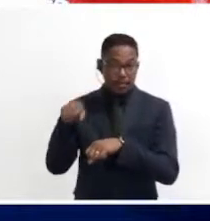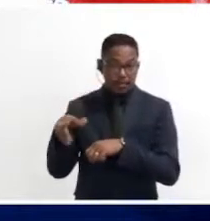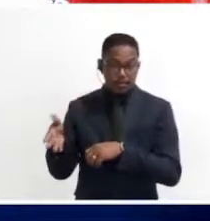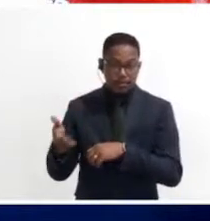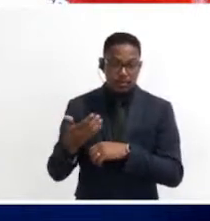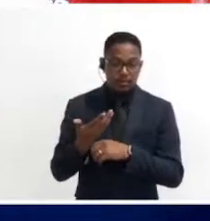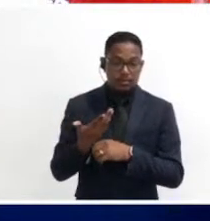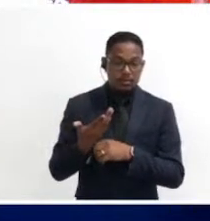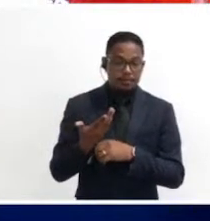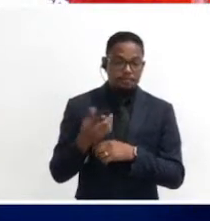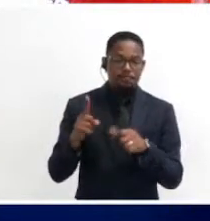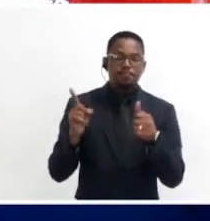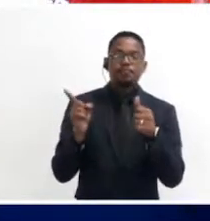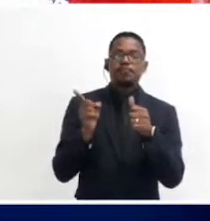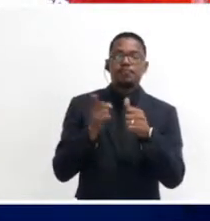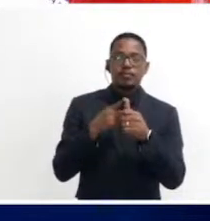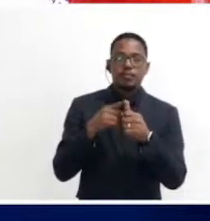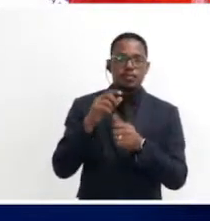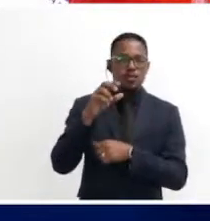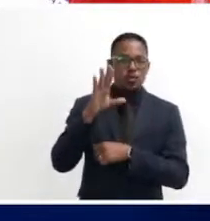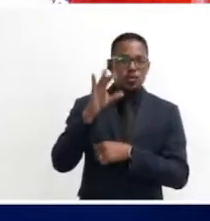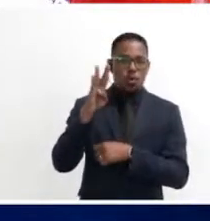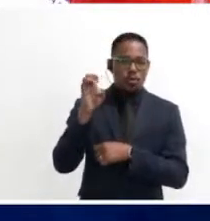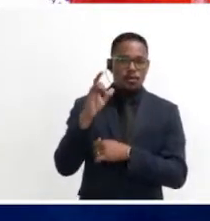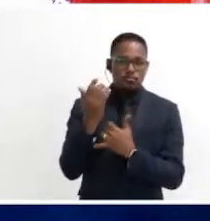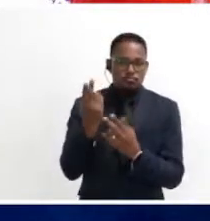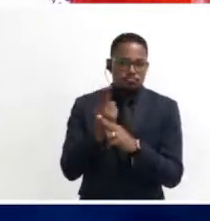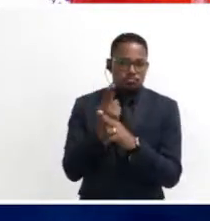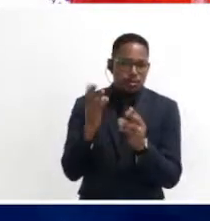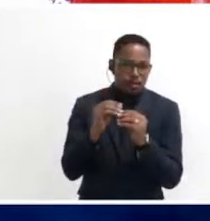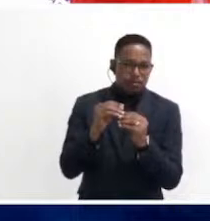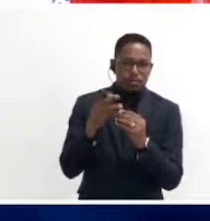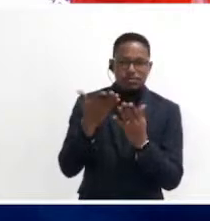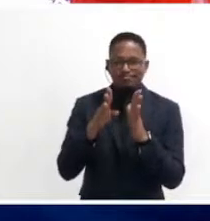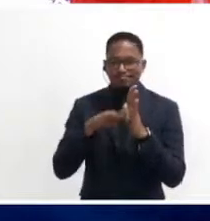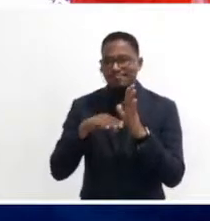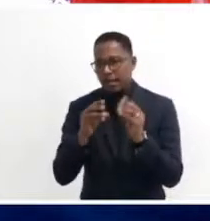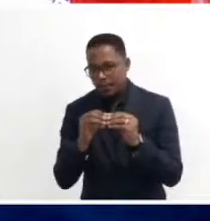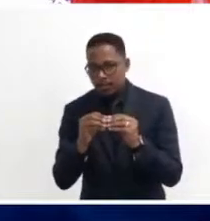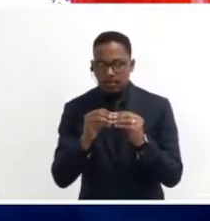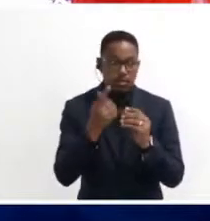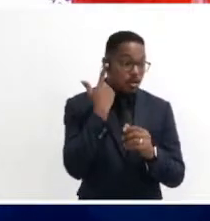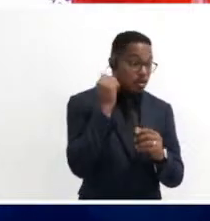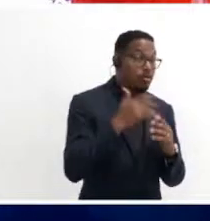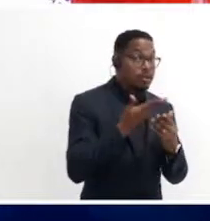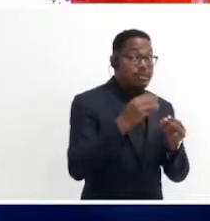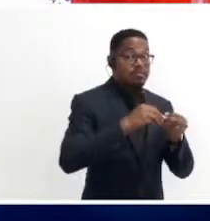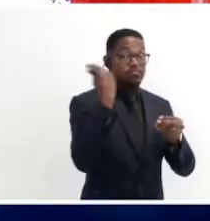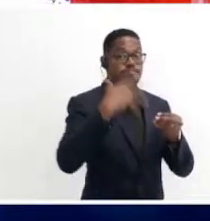prevalent because of cost, versus gold used to be used most widely.